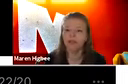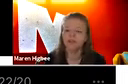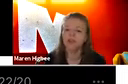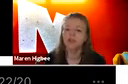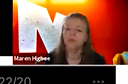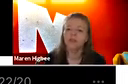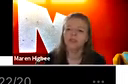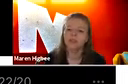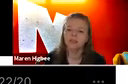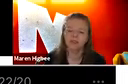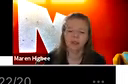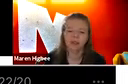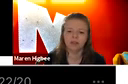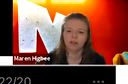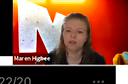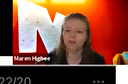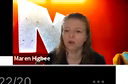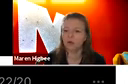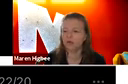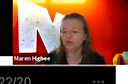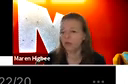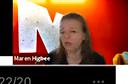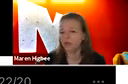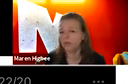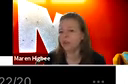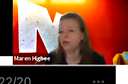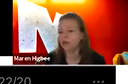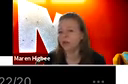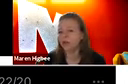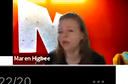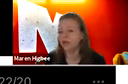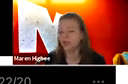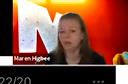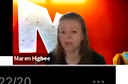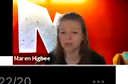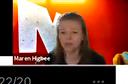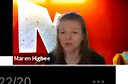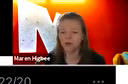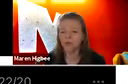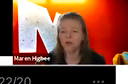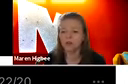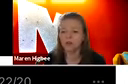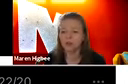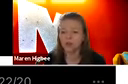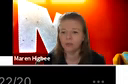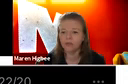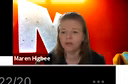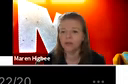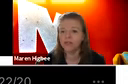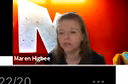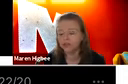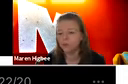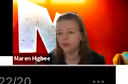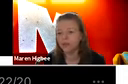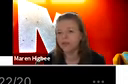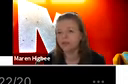today. And that's what things did ASL interpreters do that make your job easier. What ways can you collaborate that